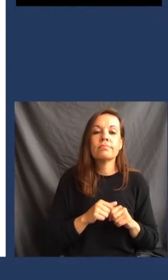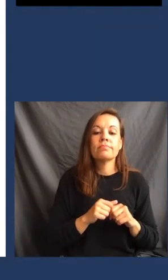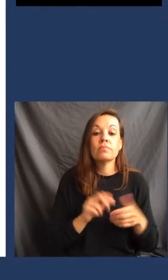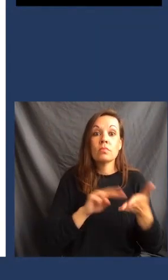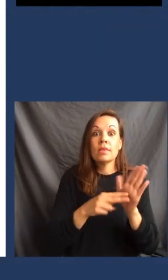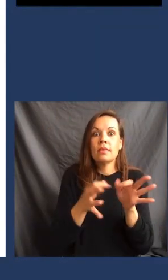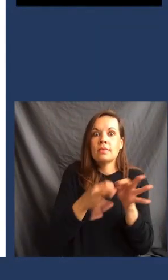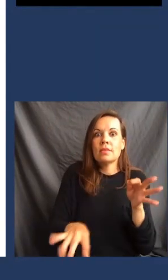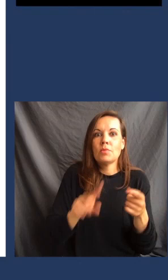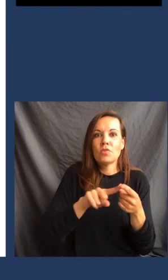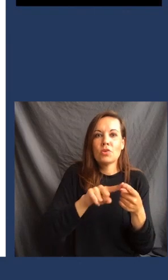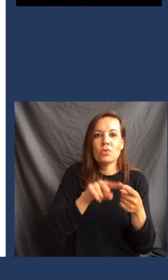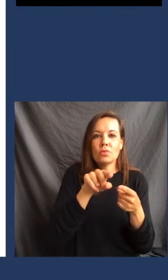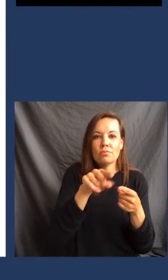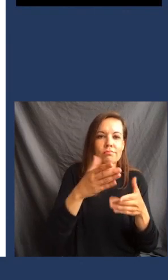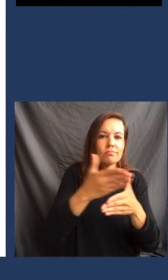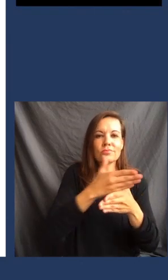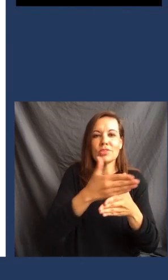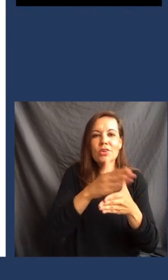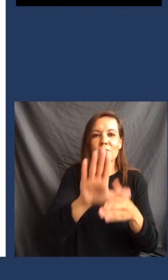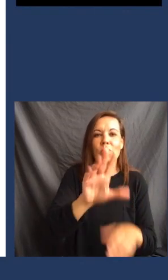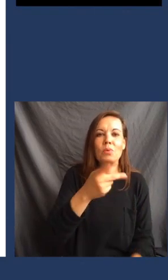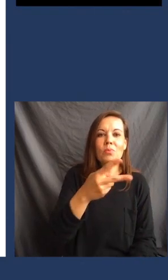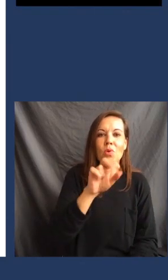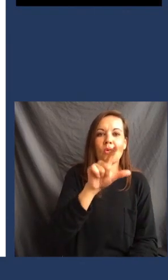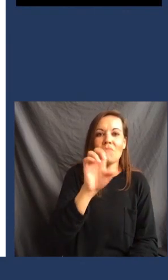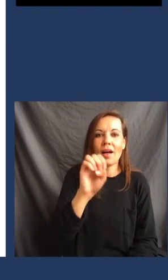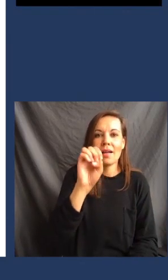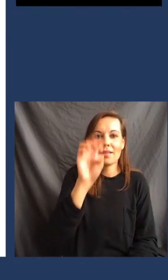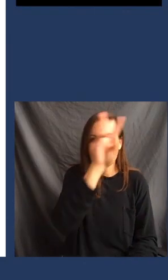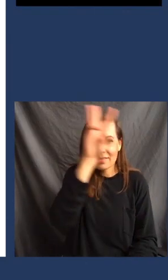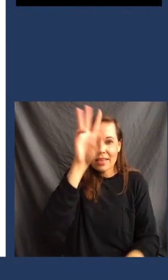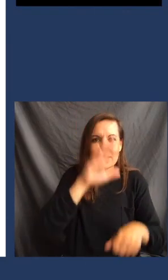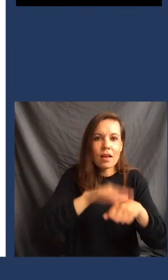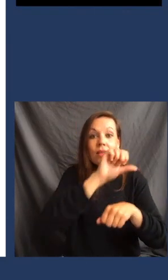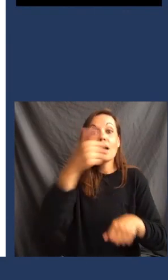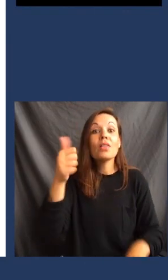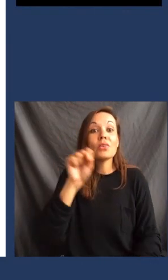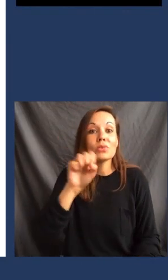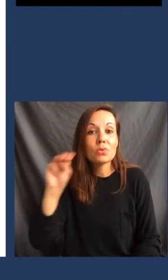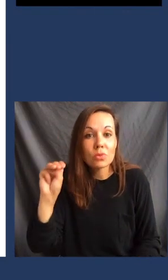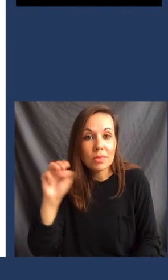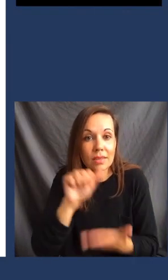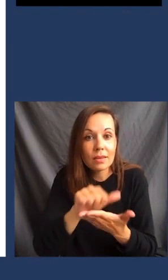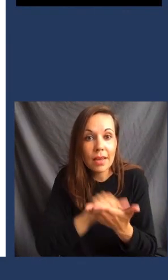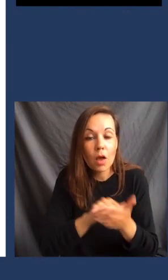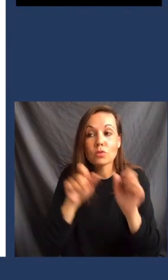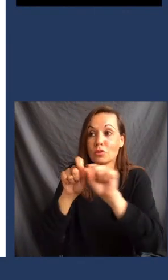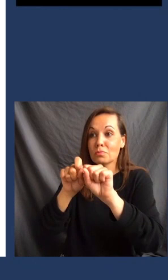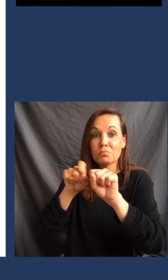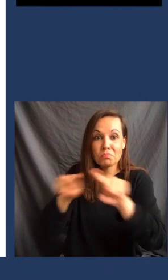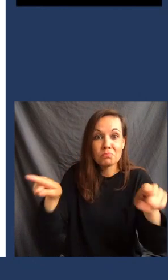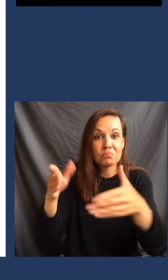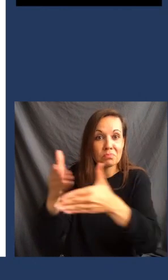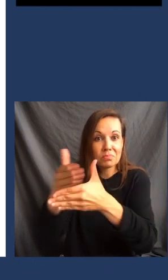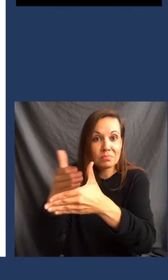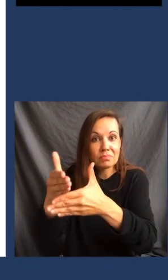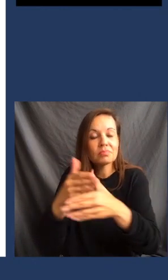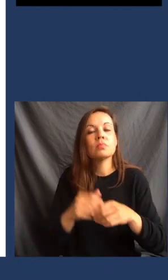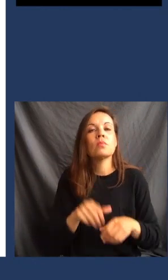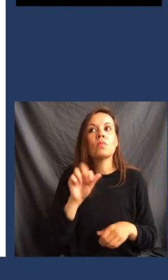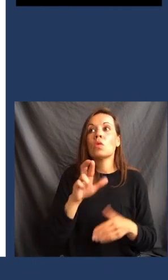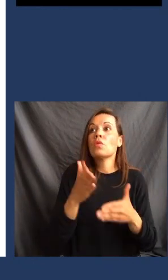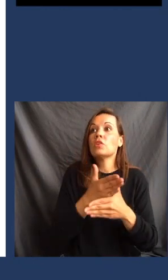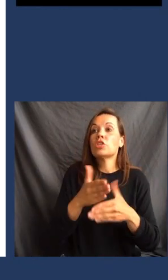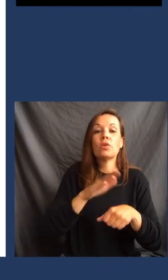makes it simpler for you to share your profile link on other social media accounts that you have, or if you wanted to share this on